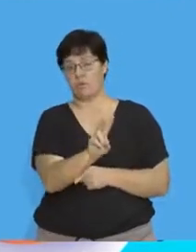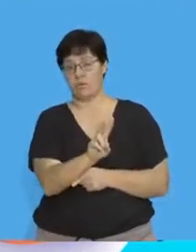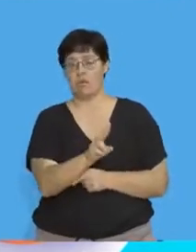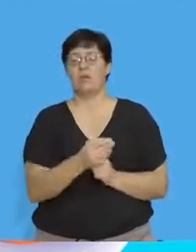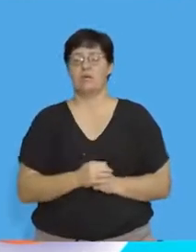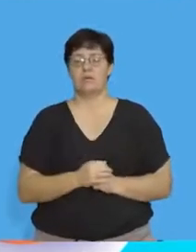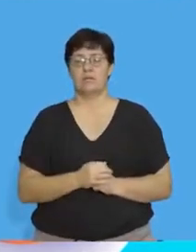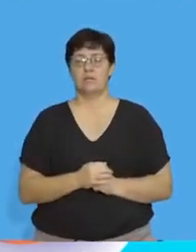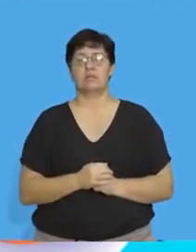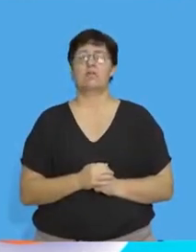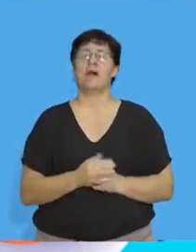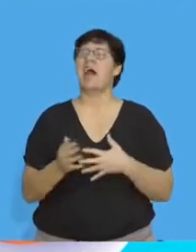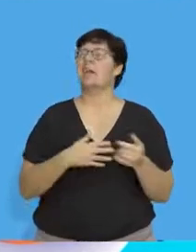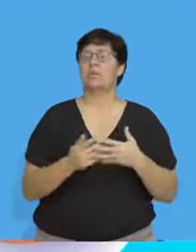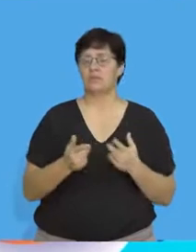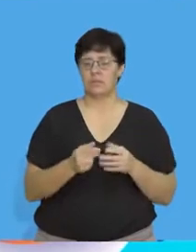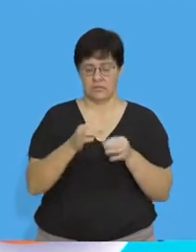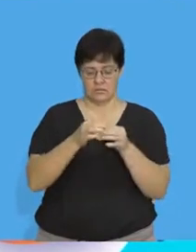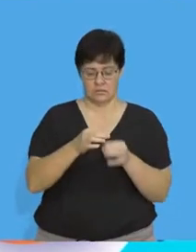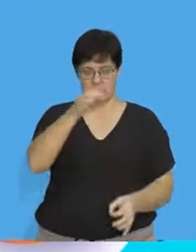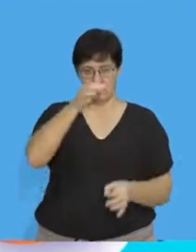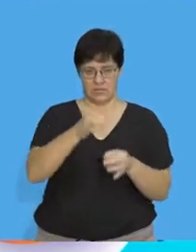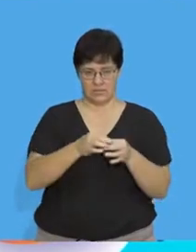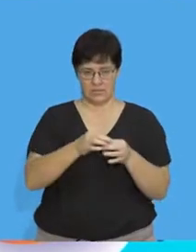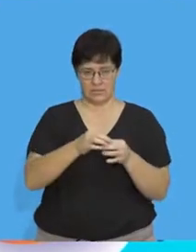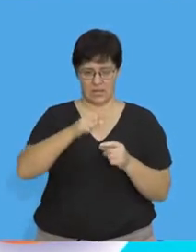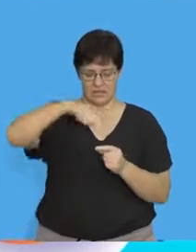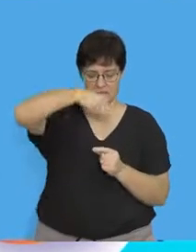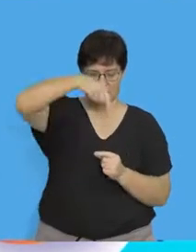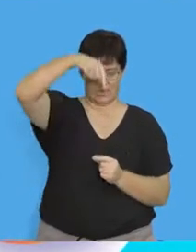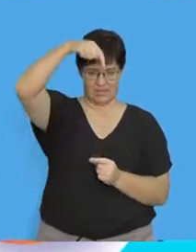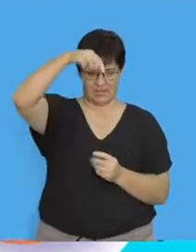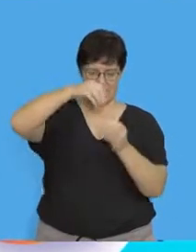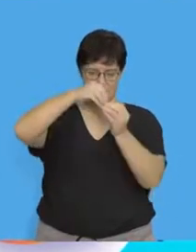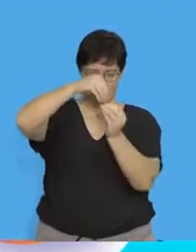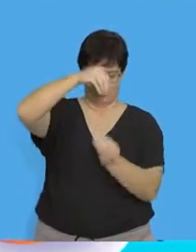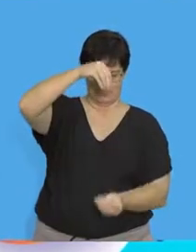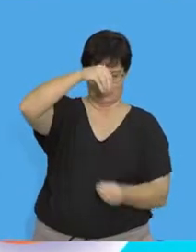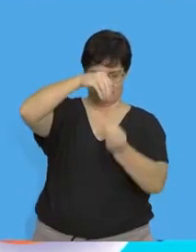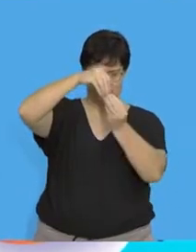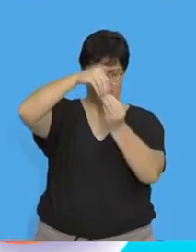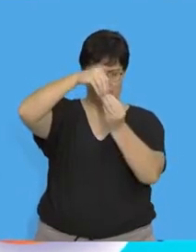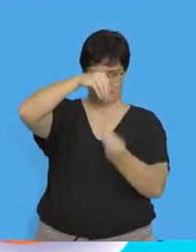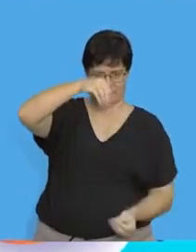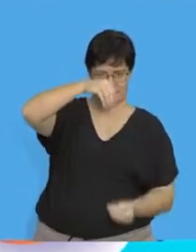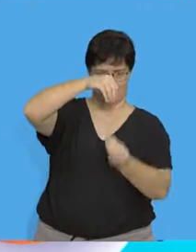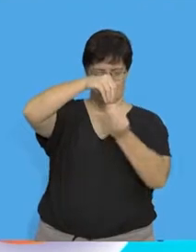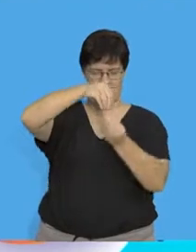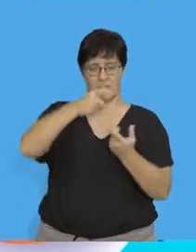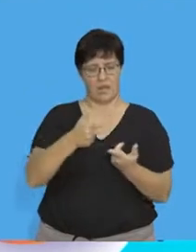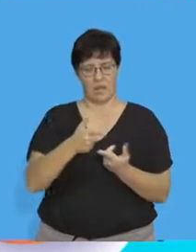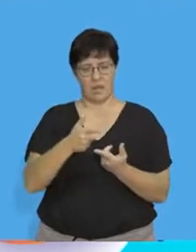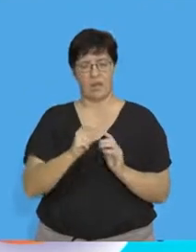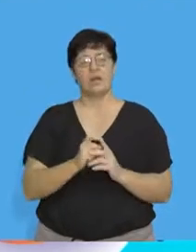to look at a very simple relationship about gases, and it's one that you would